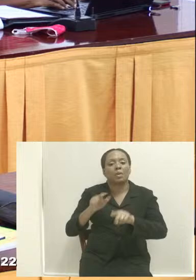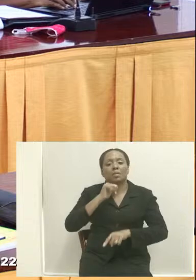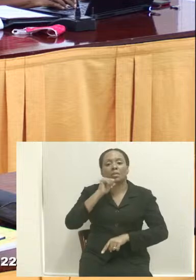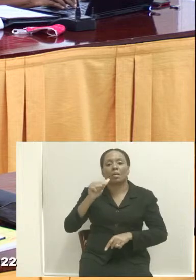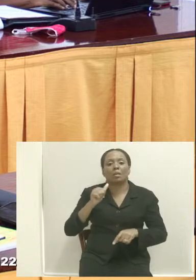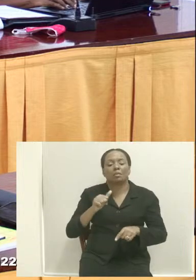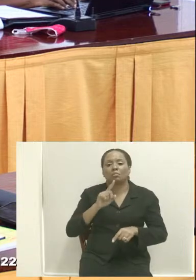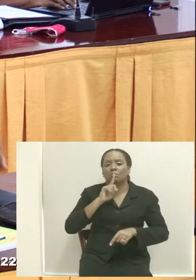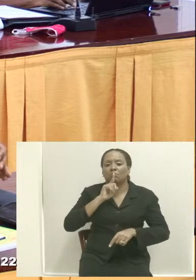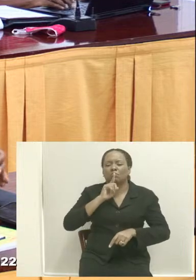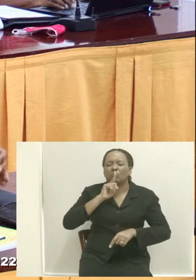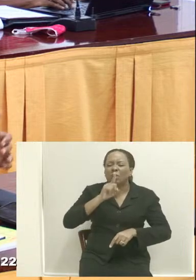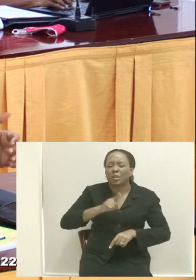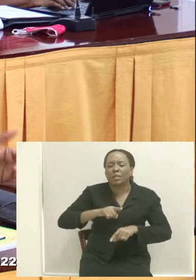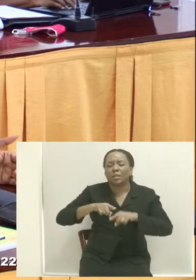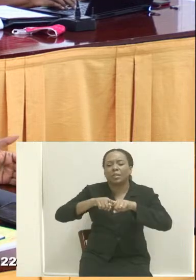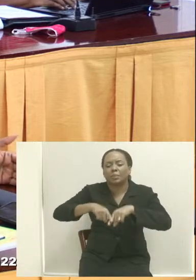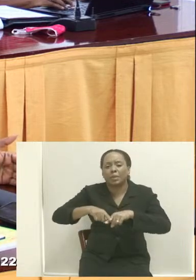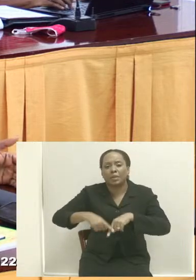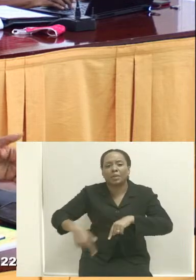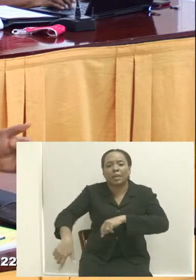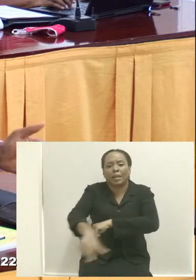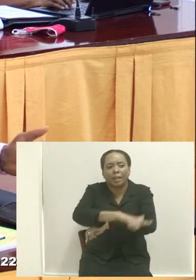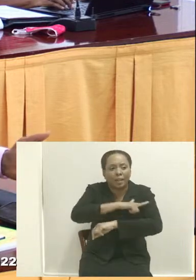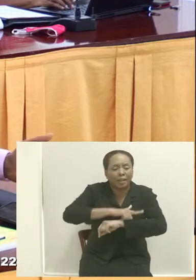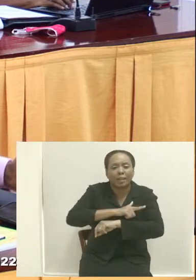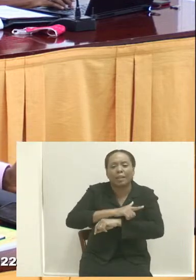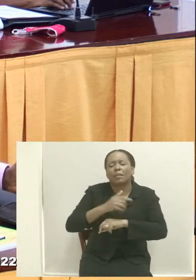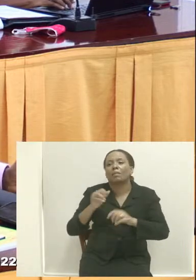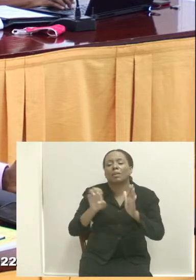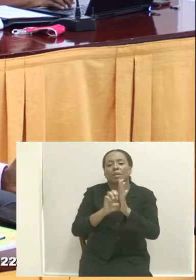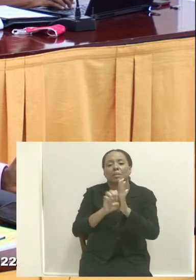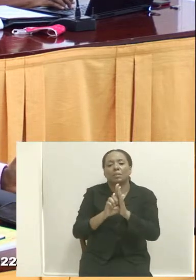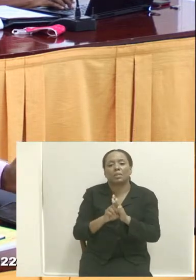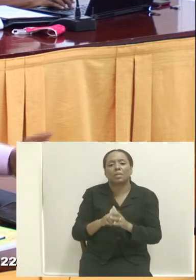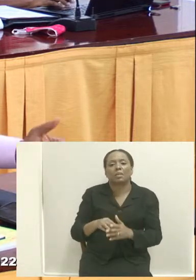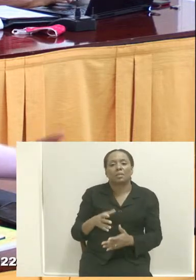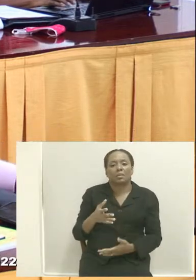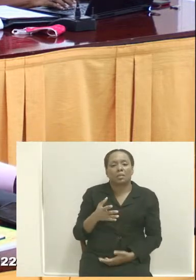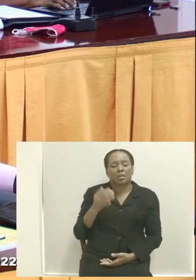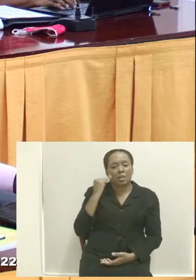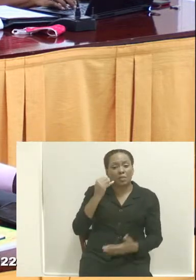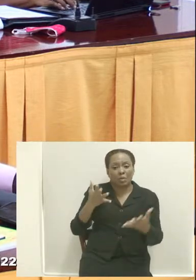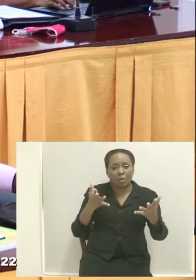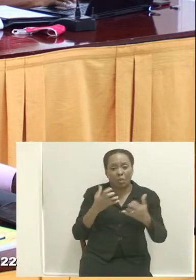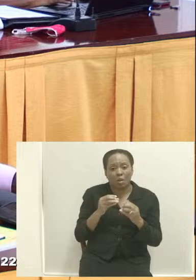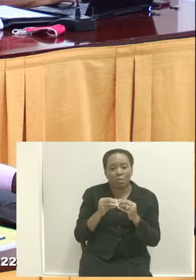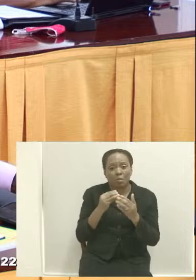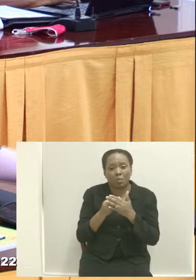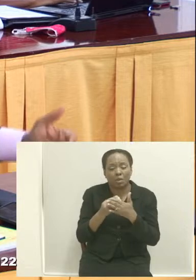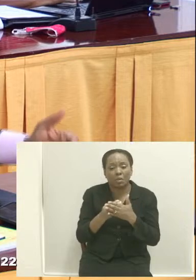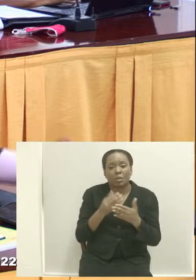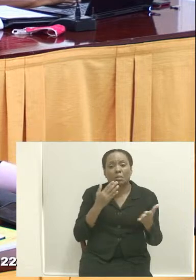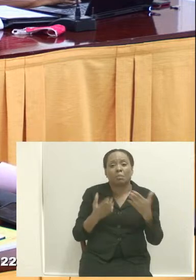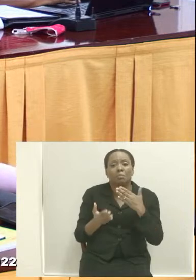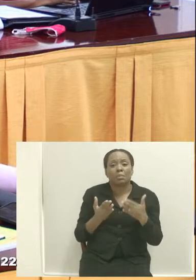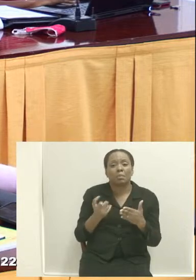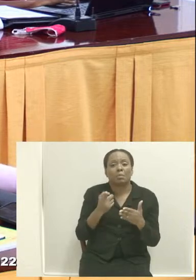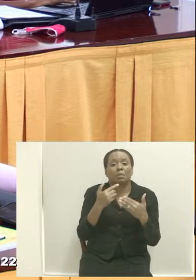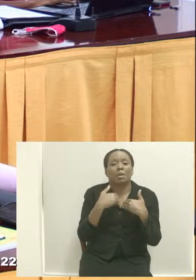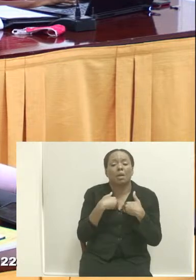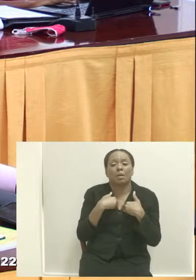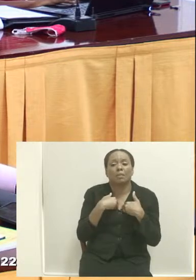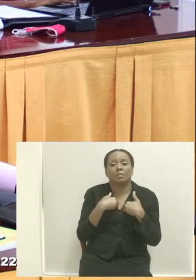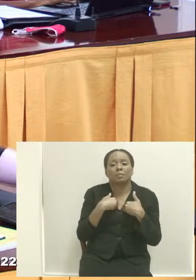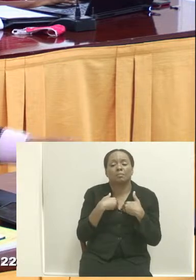in order to get a little piece of money in order to put into the business, and then the business has challenges, so then you have to refinance